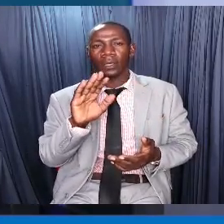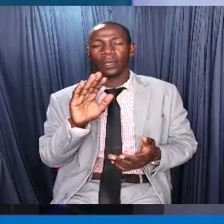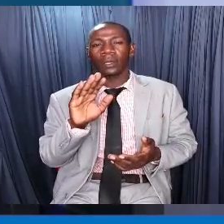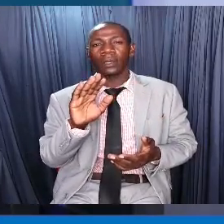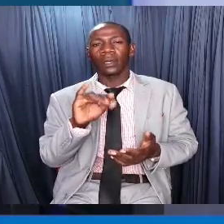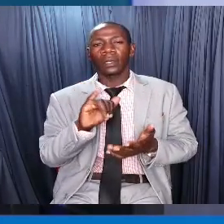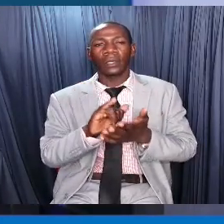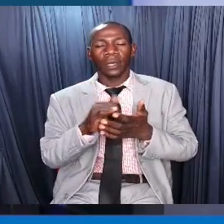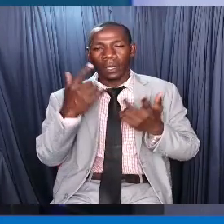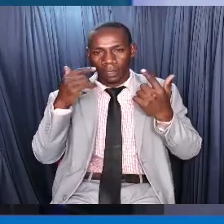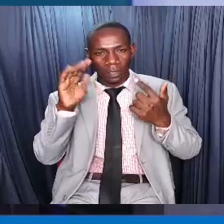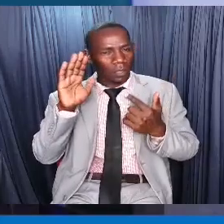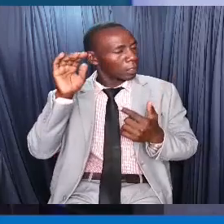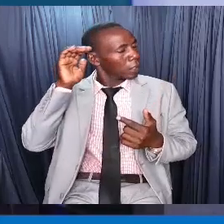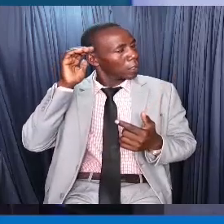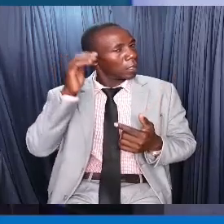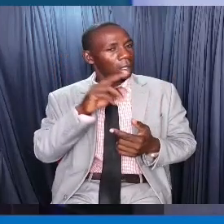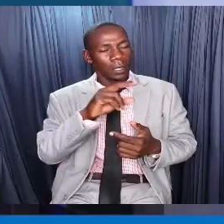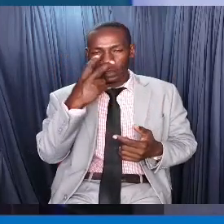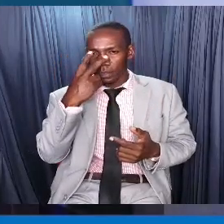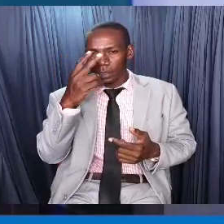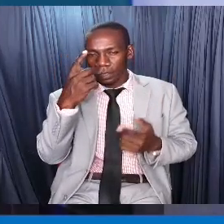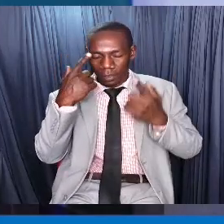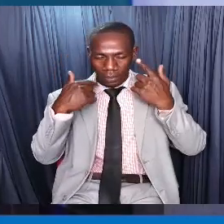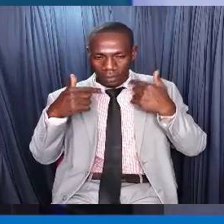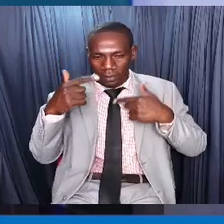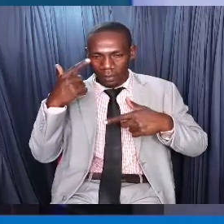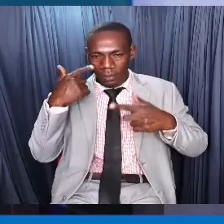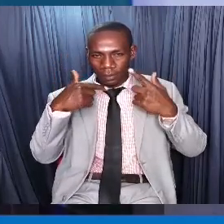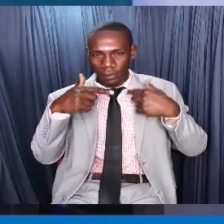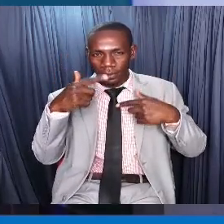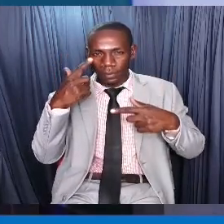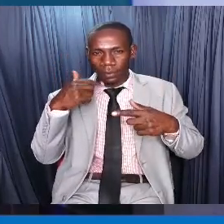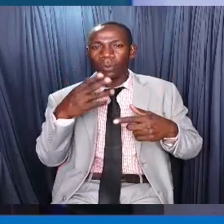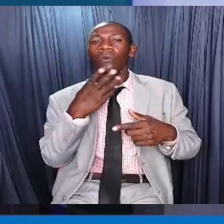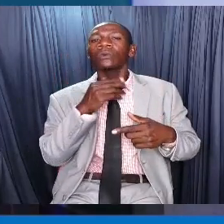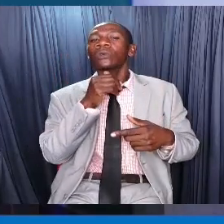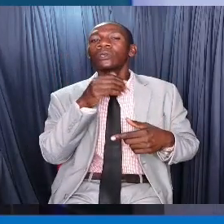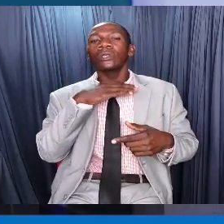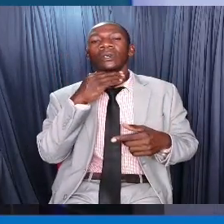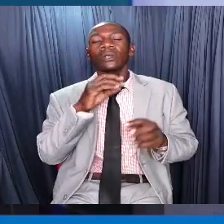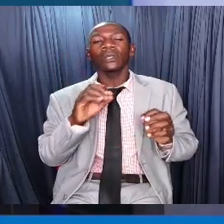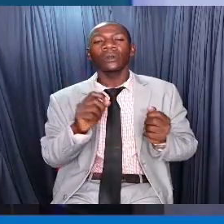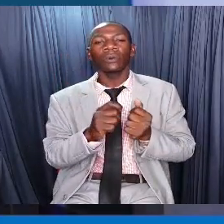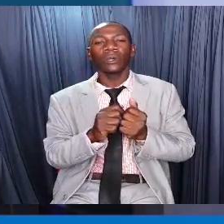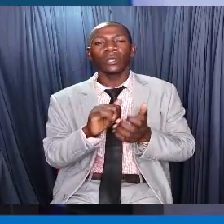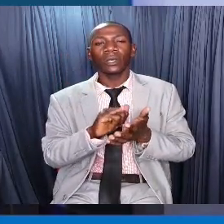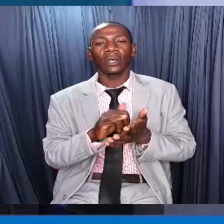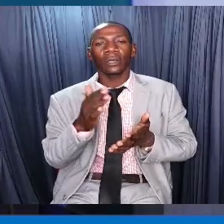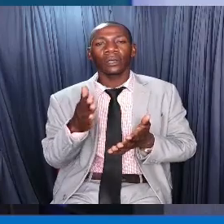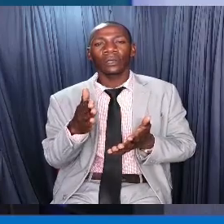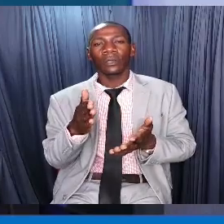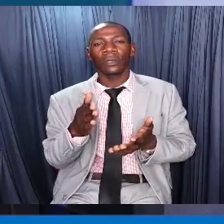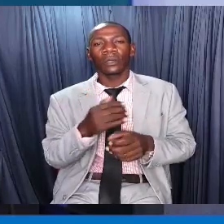Sikia kilio chake. I've heard his cry. Na tena nimeyaona machozi yake. I have seen his tears. Hata kufa. He won't die. Na pamoja na hayo. And together with